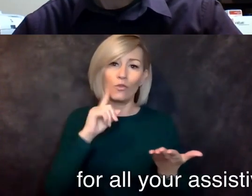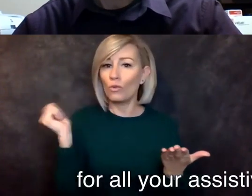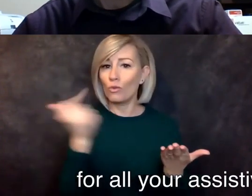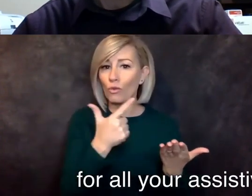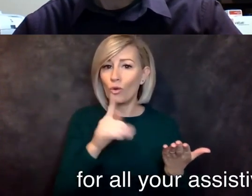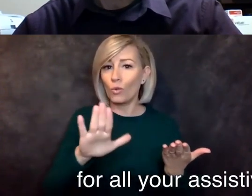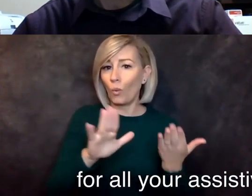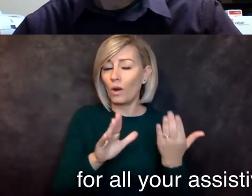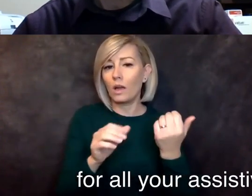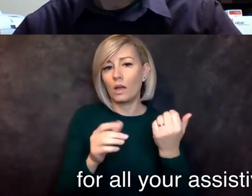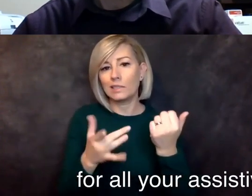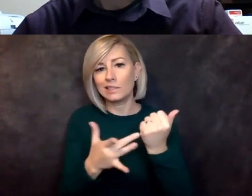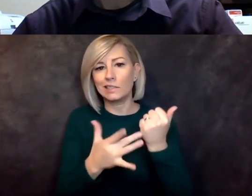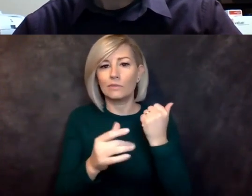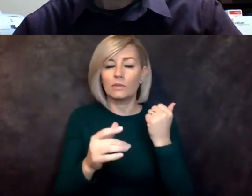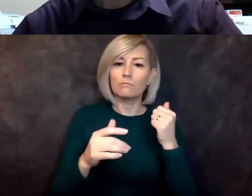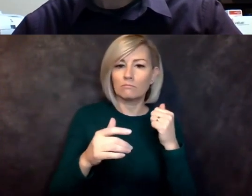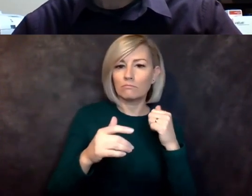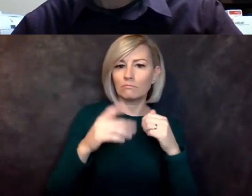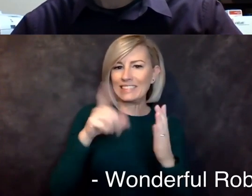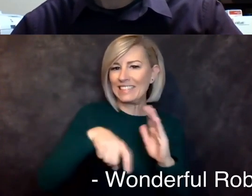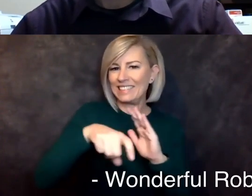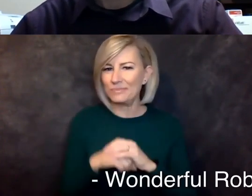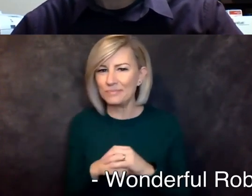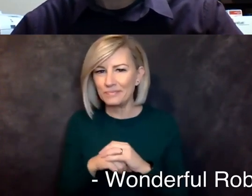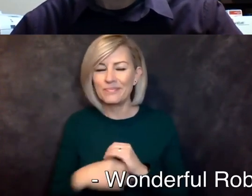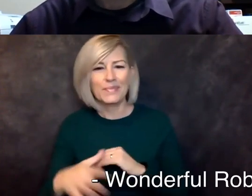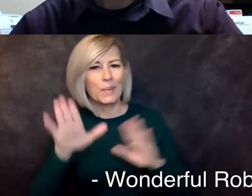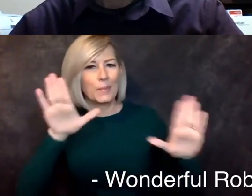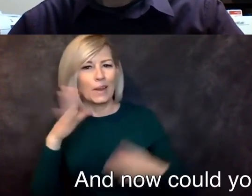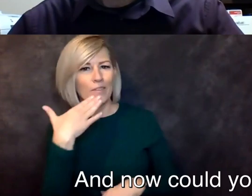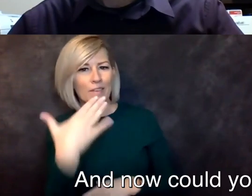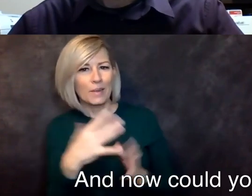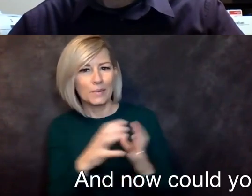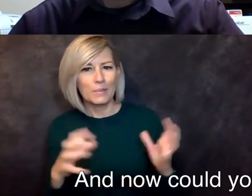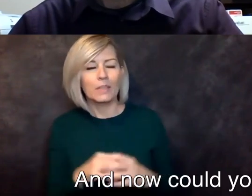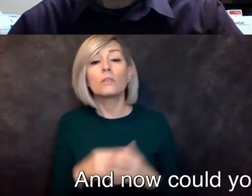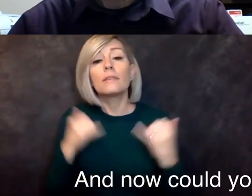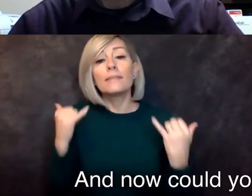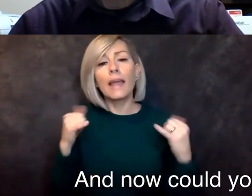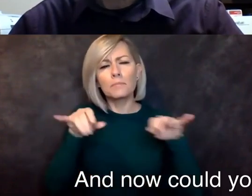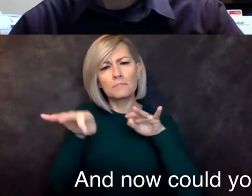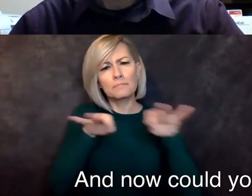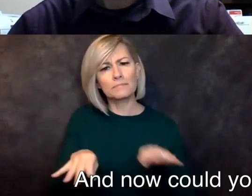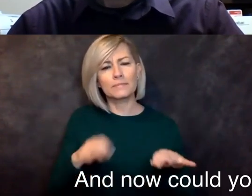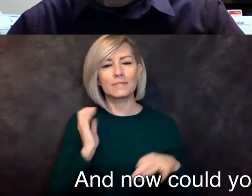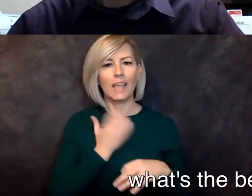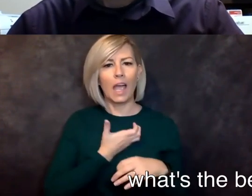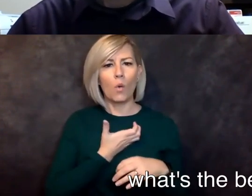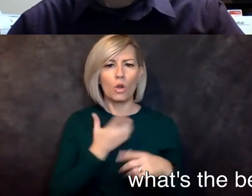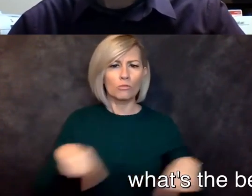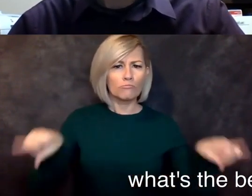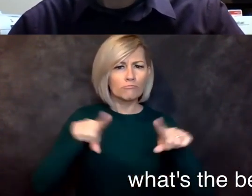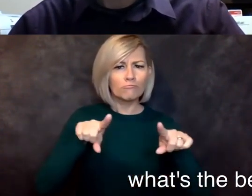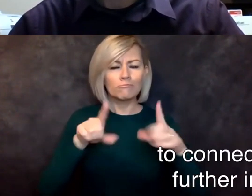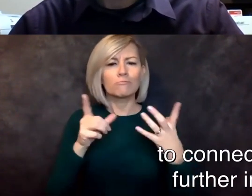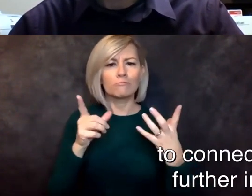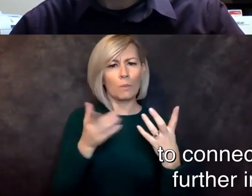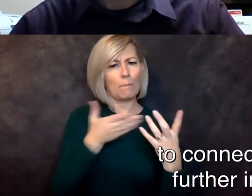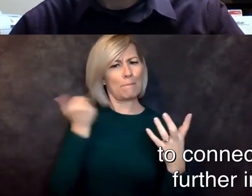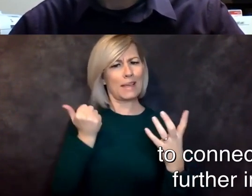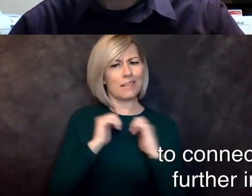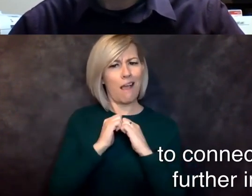assistive technology needs. Wonderful, Robin. Thanks so much. And now, could you tell our participants, what's the best way for them